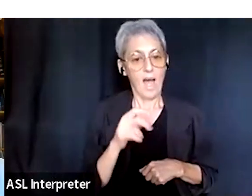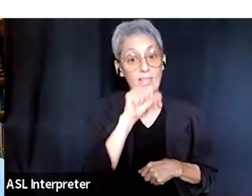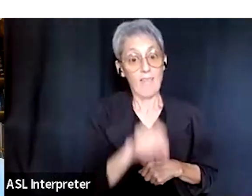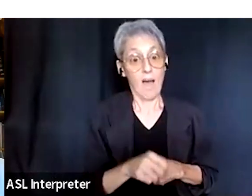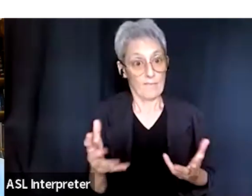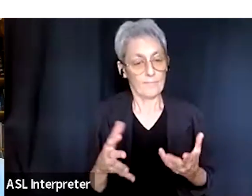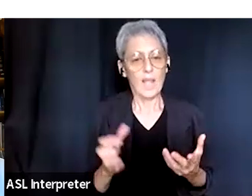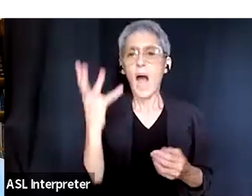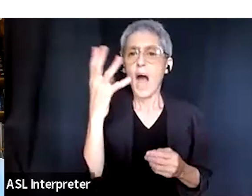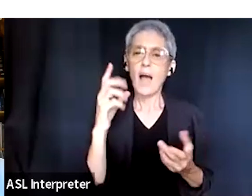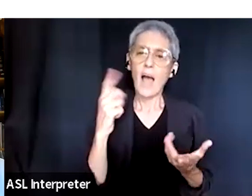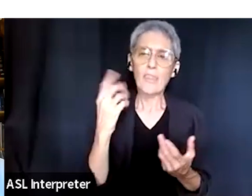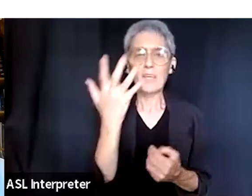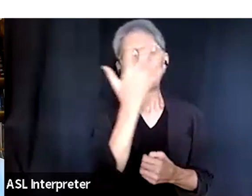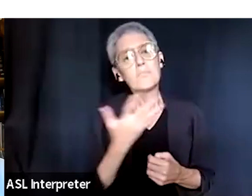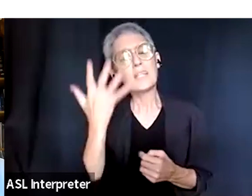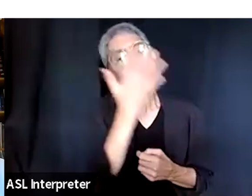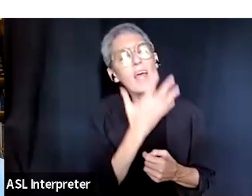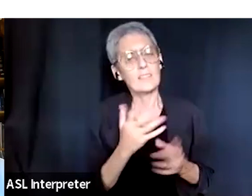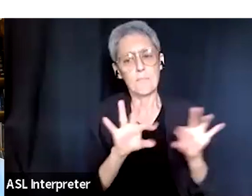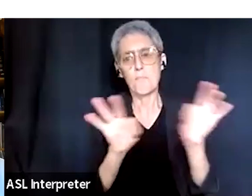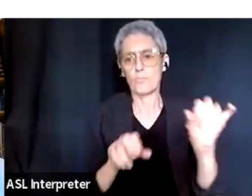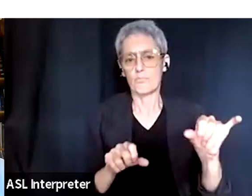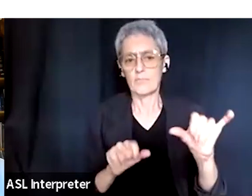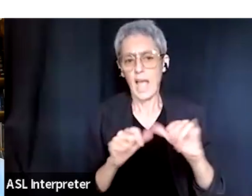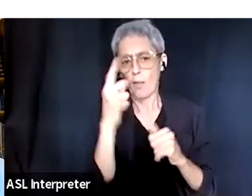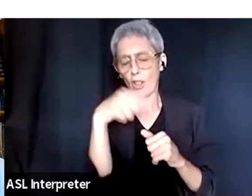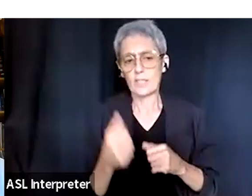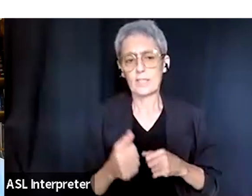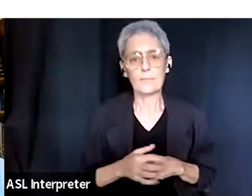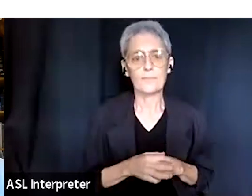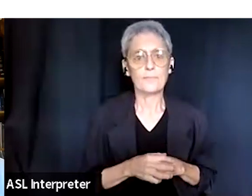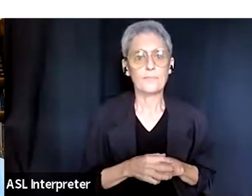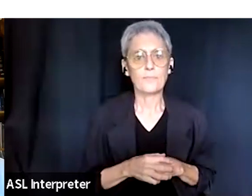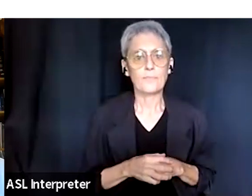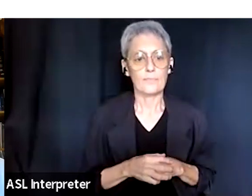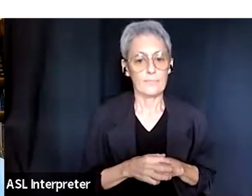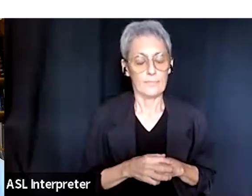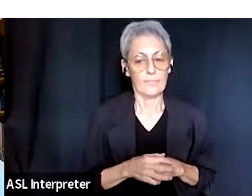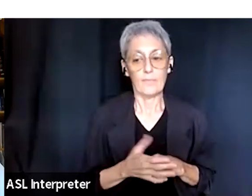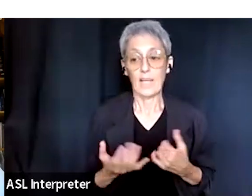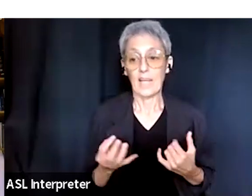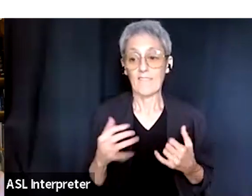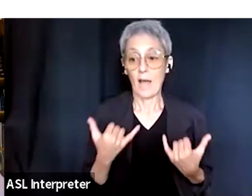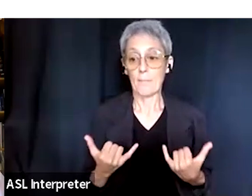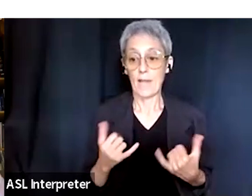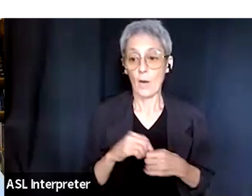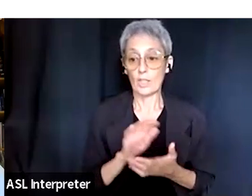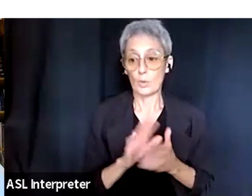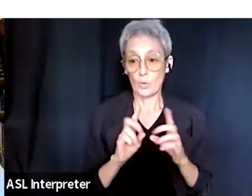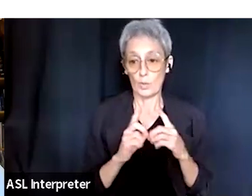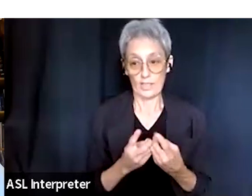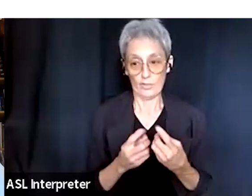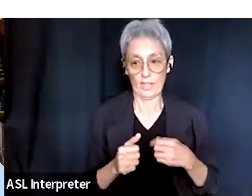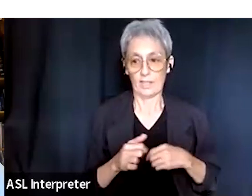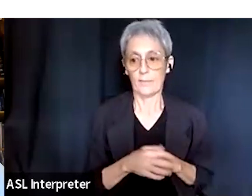aesthetics matter because they imprint. If I am now in a school district where I've got my core curriculum, I've got